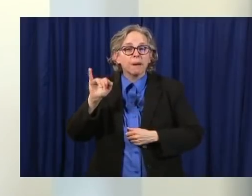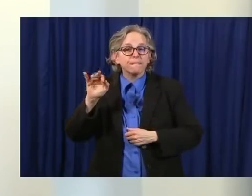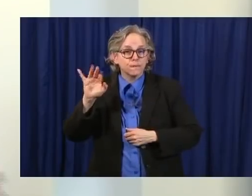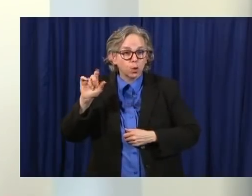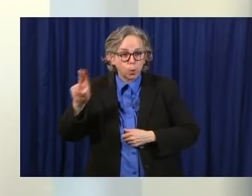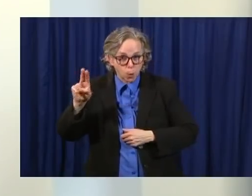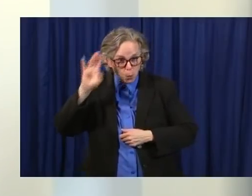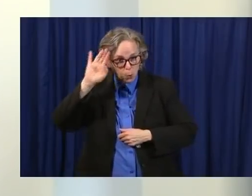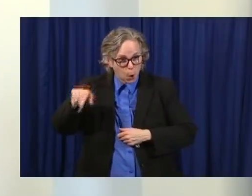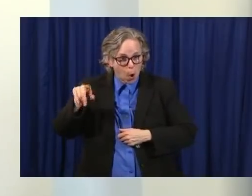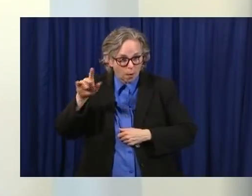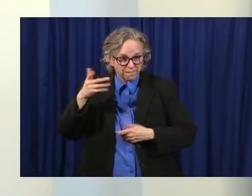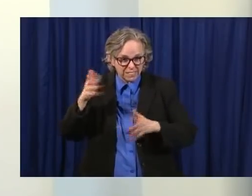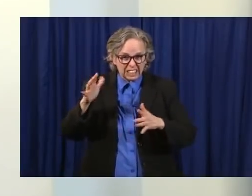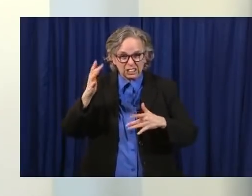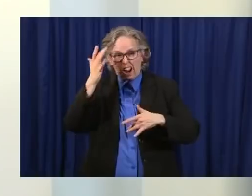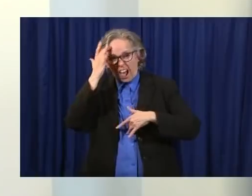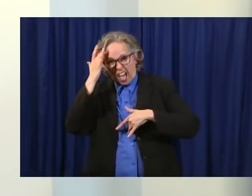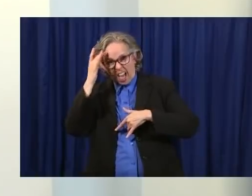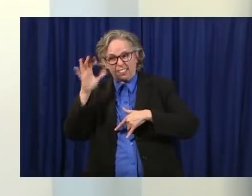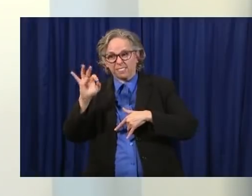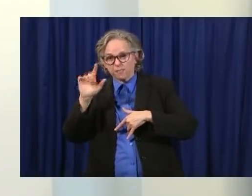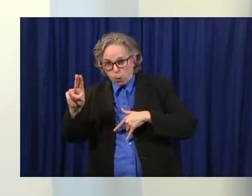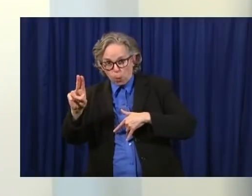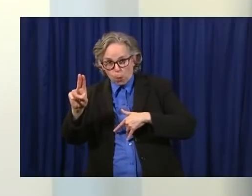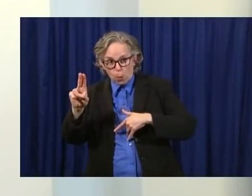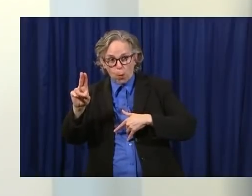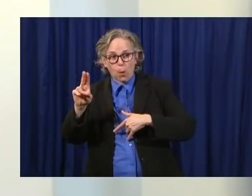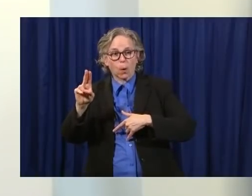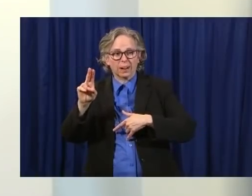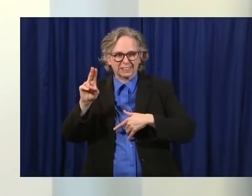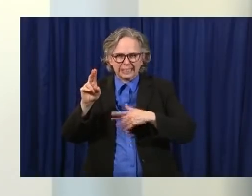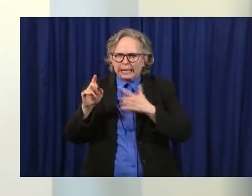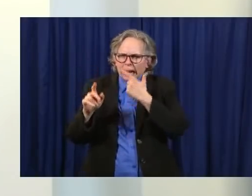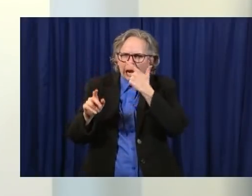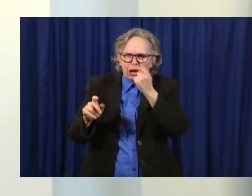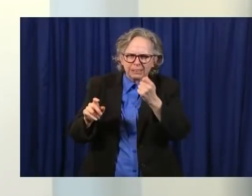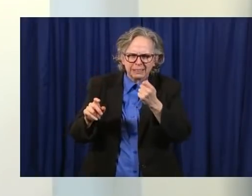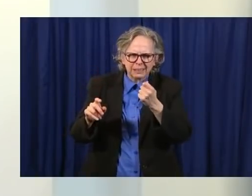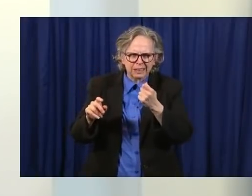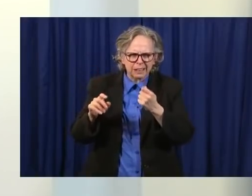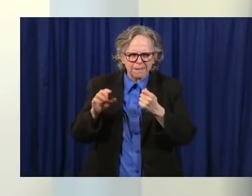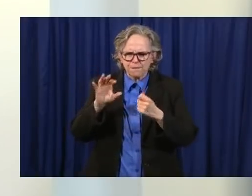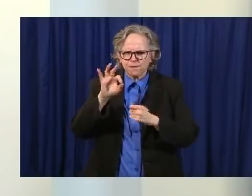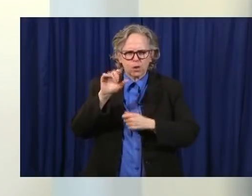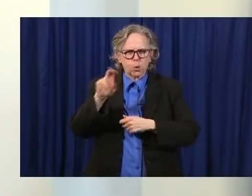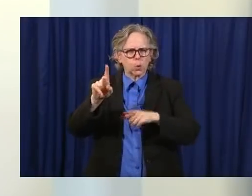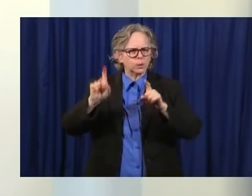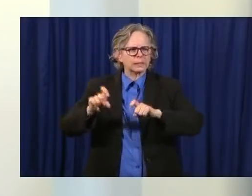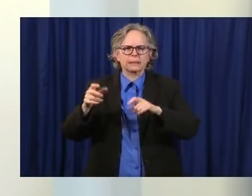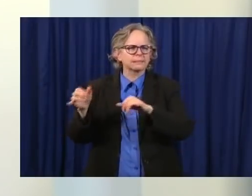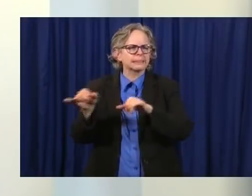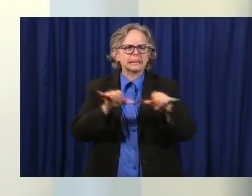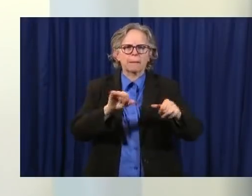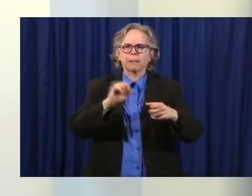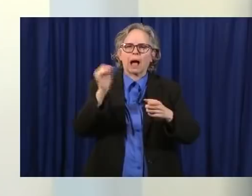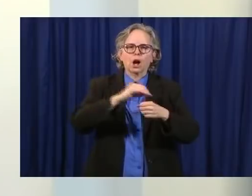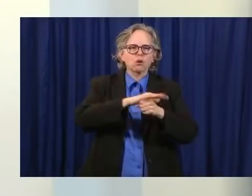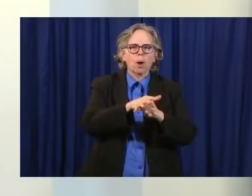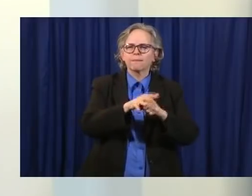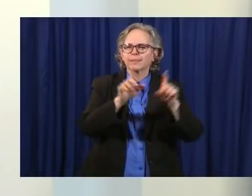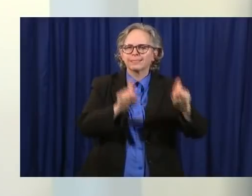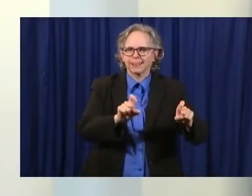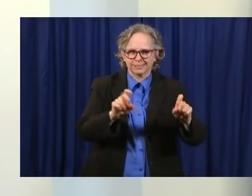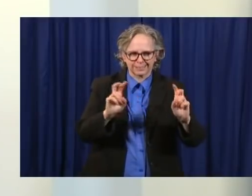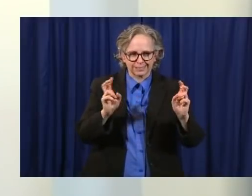and interestingly, flu often, we don't always do the flu test. The flu test is just like the coronavirus test, the very